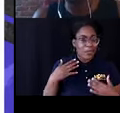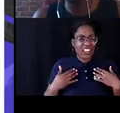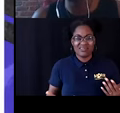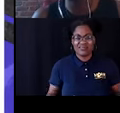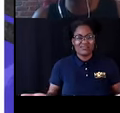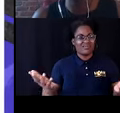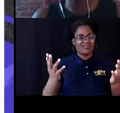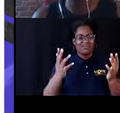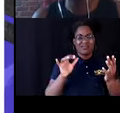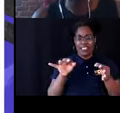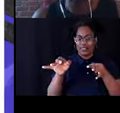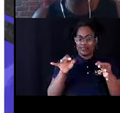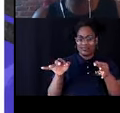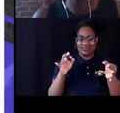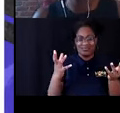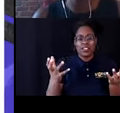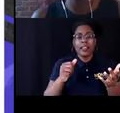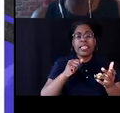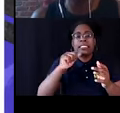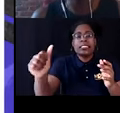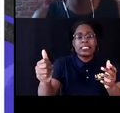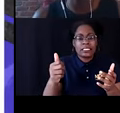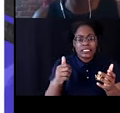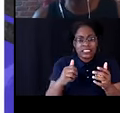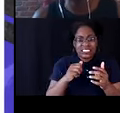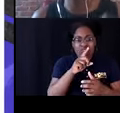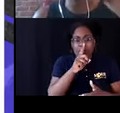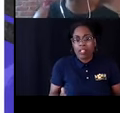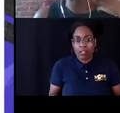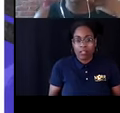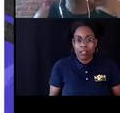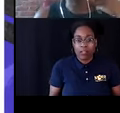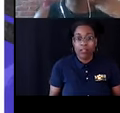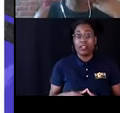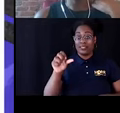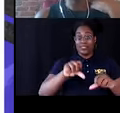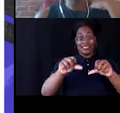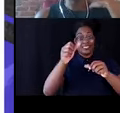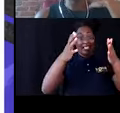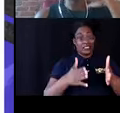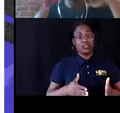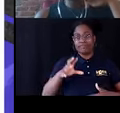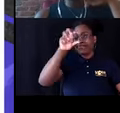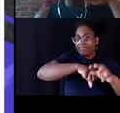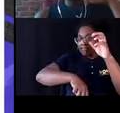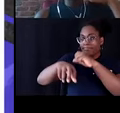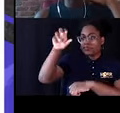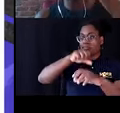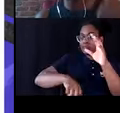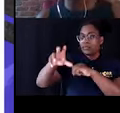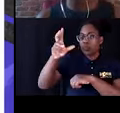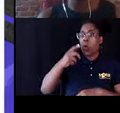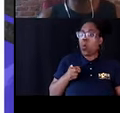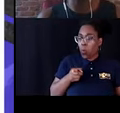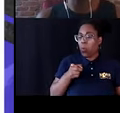and bodies are supposed to be doing things based on the gender that scientists assume us to have. That when they see people that